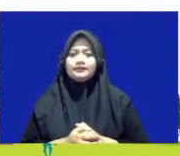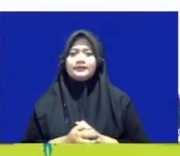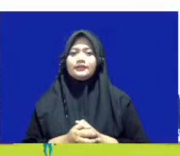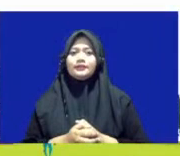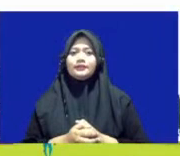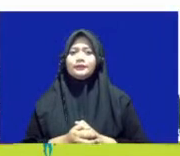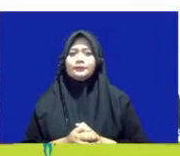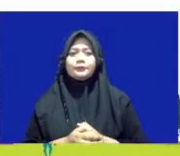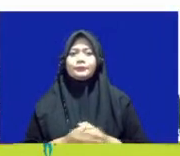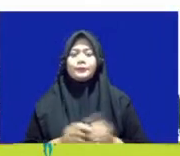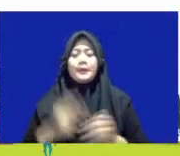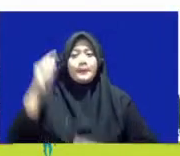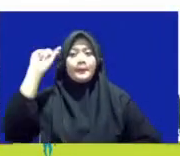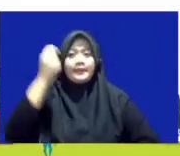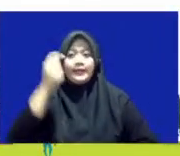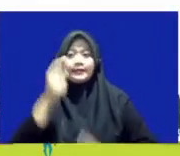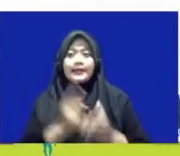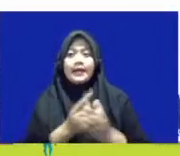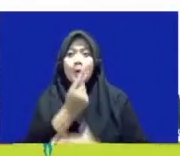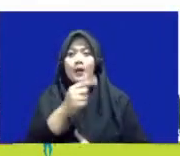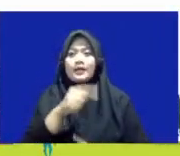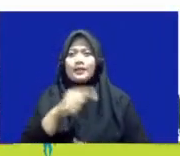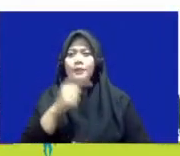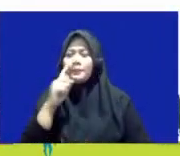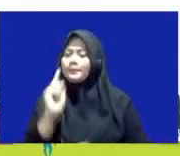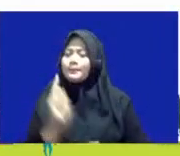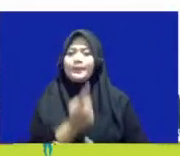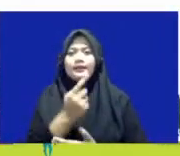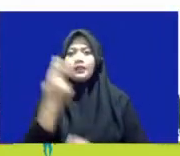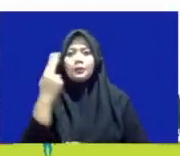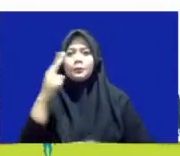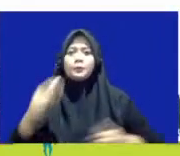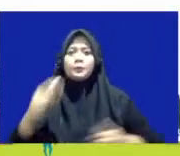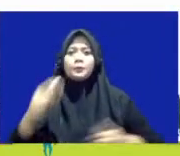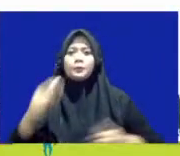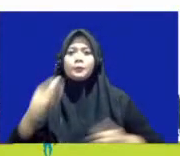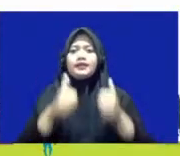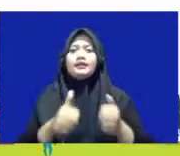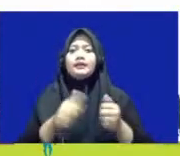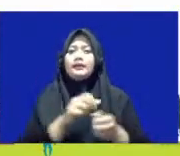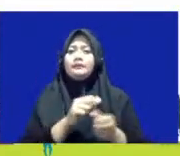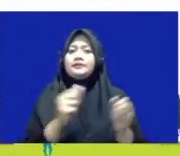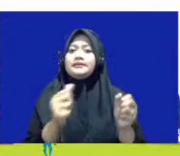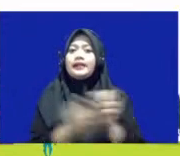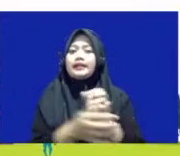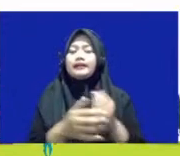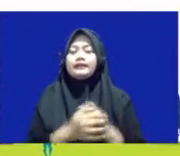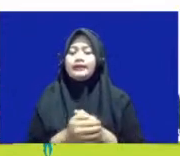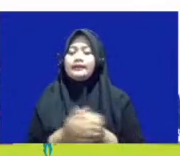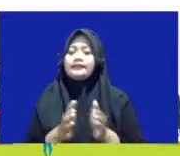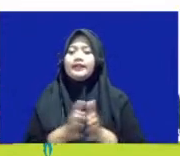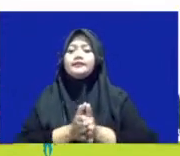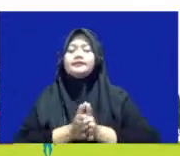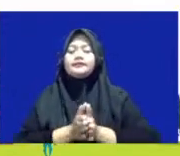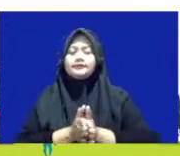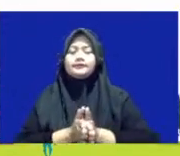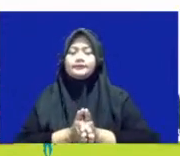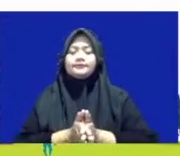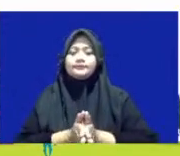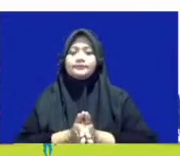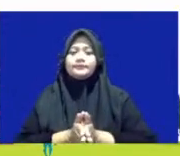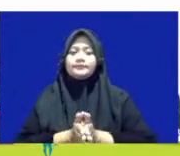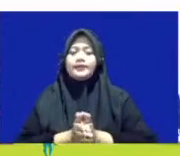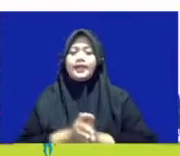Forecast-based financing and actions have already been streamlined with our national mechanism. We incorporated in our